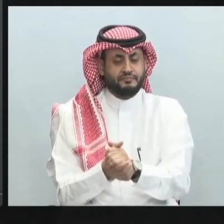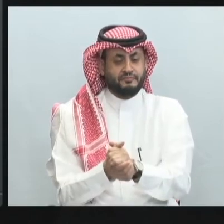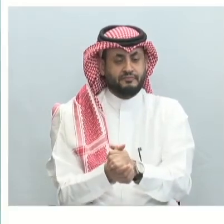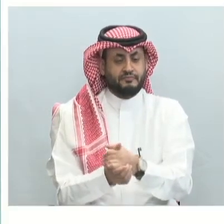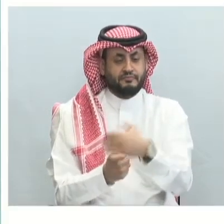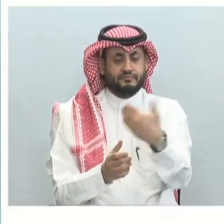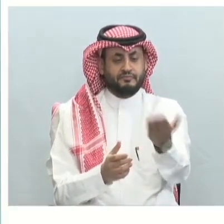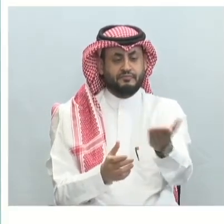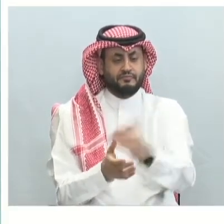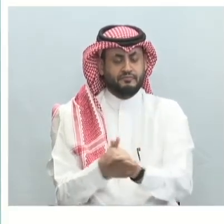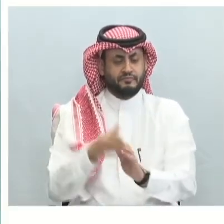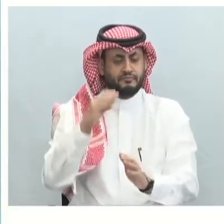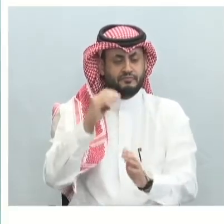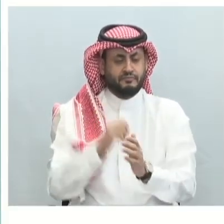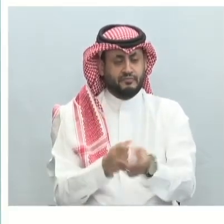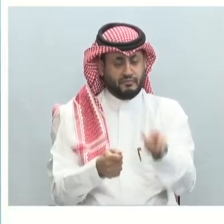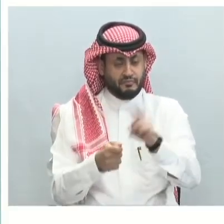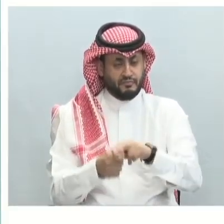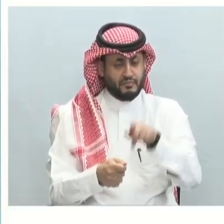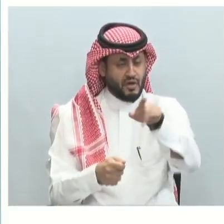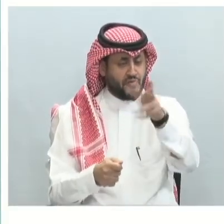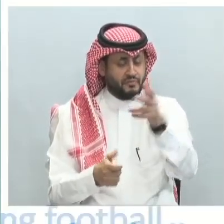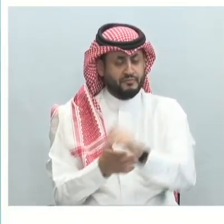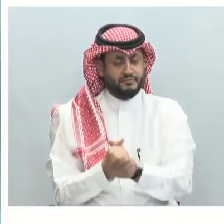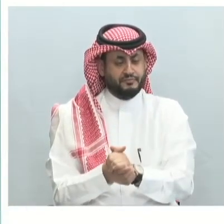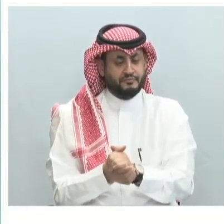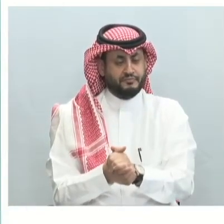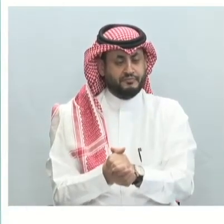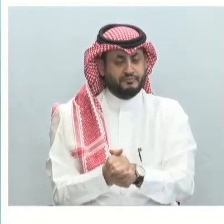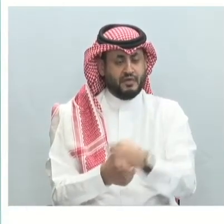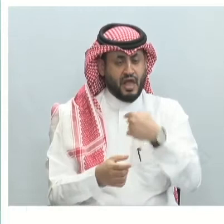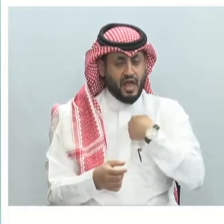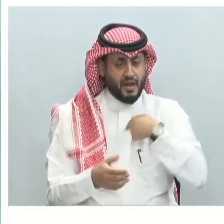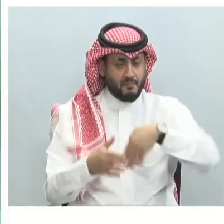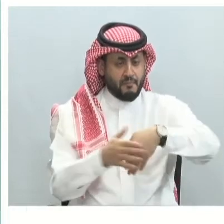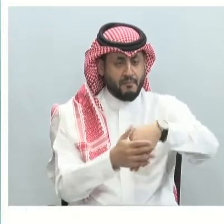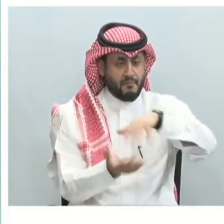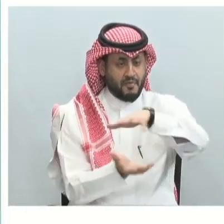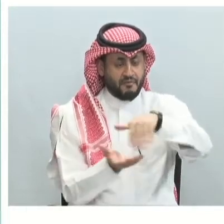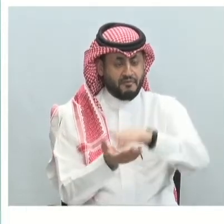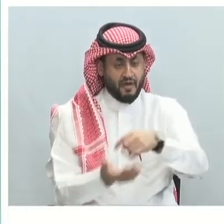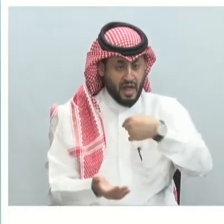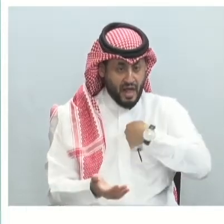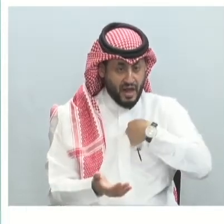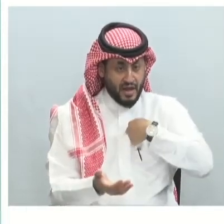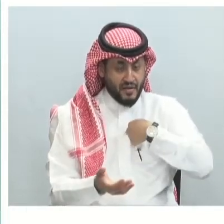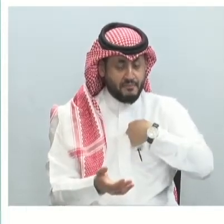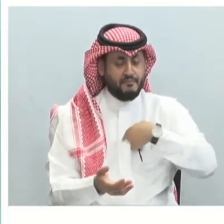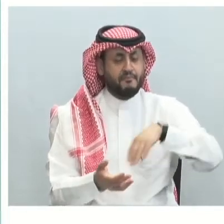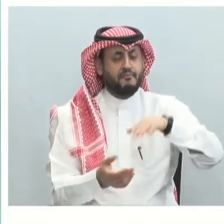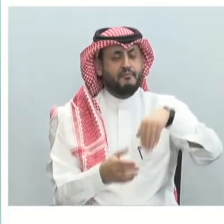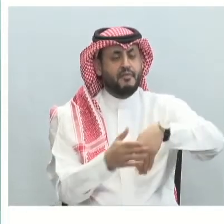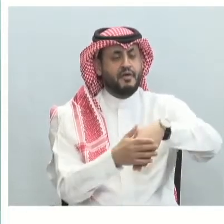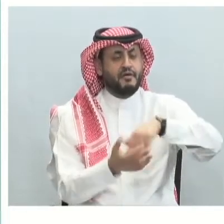So, what are you doing? I'm playing football. Playing football.